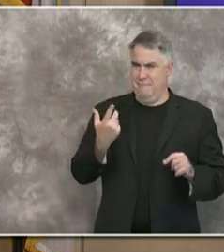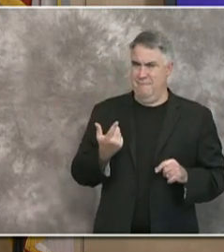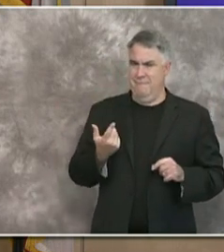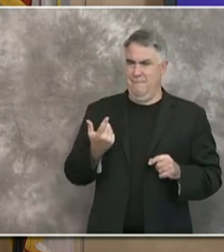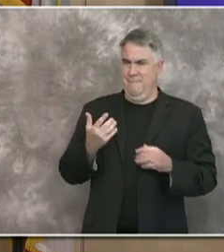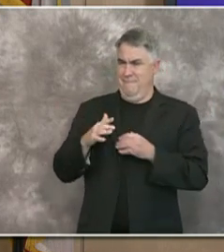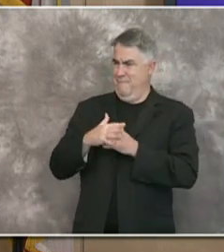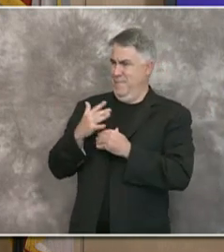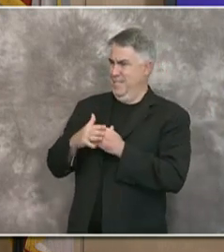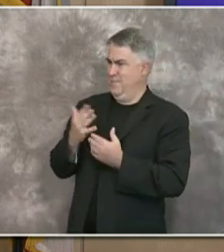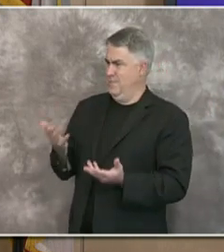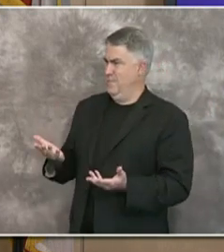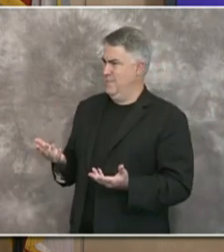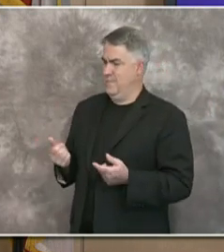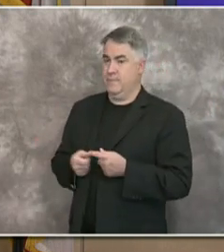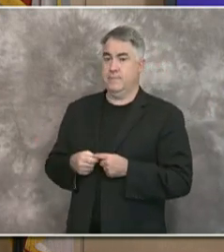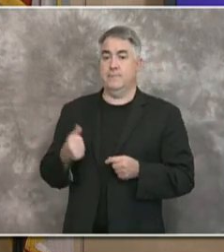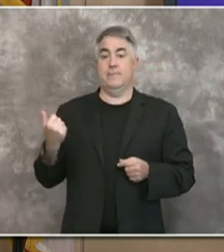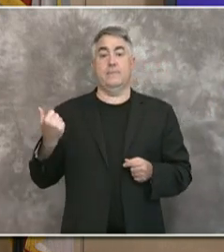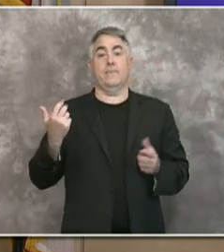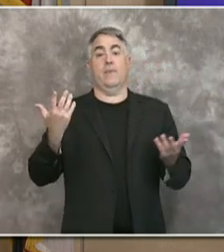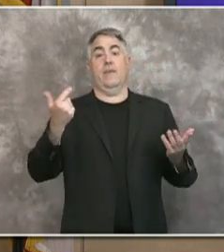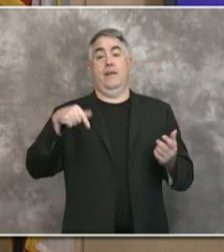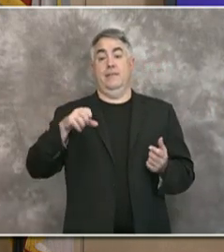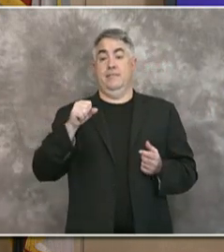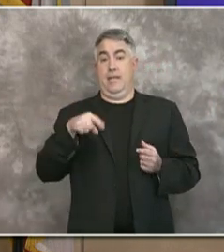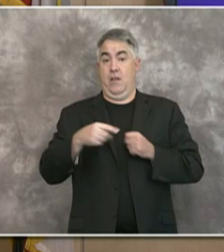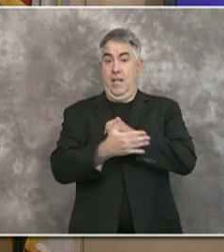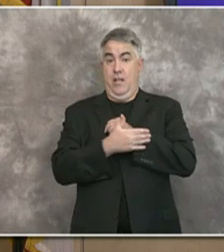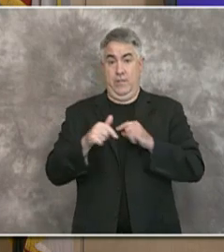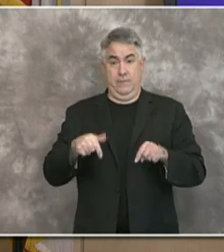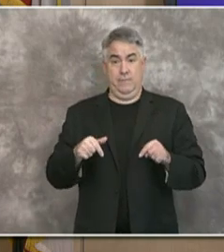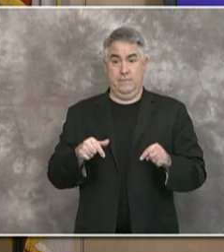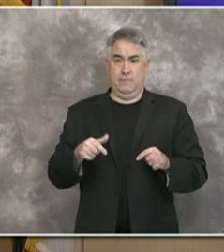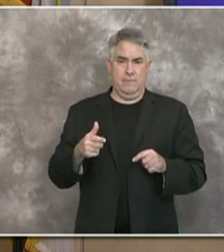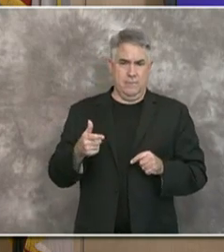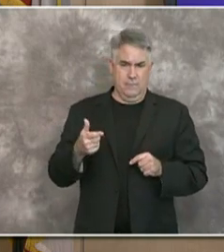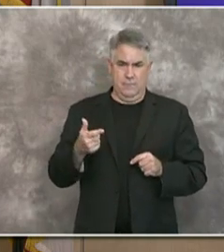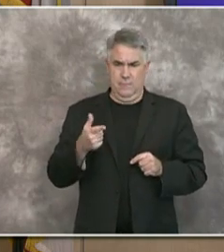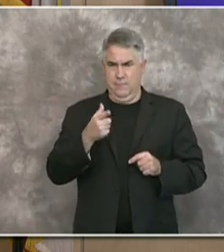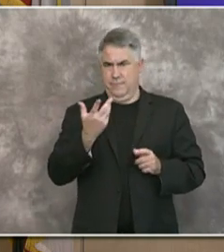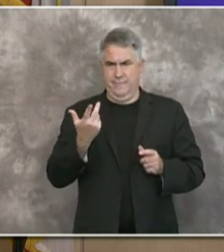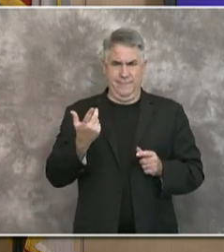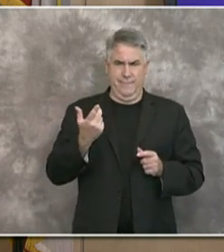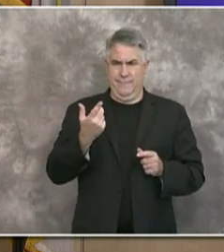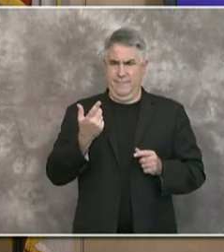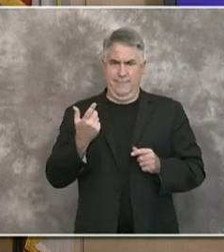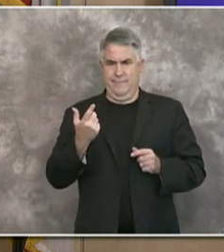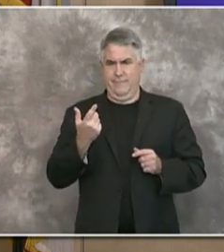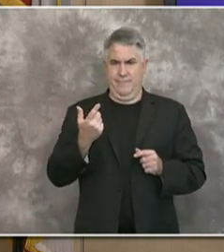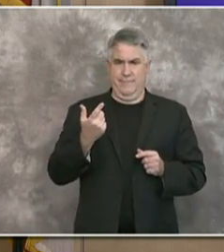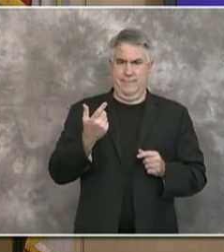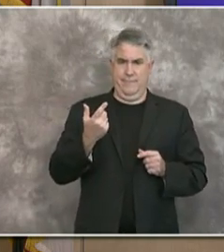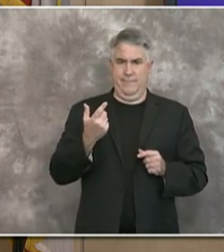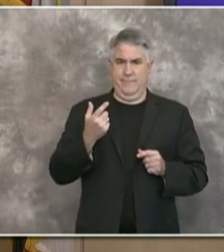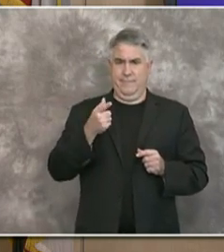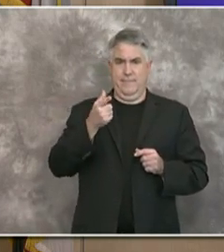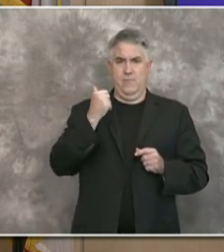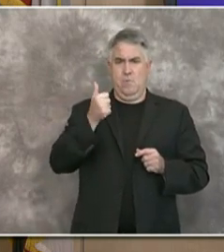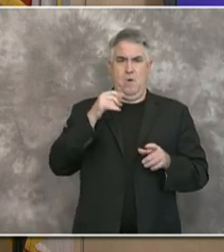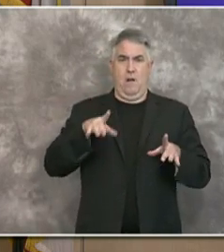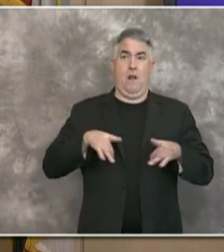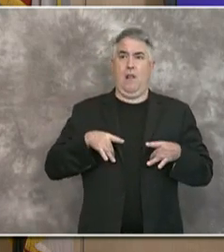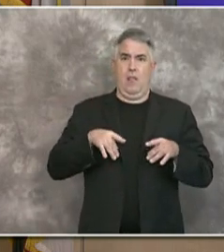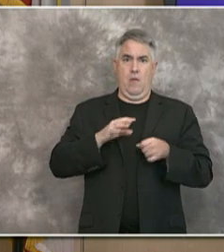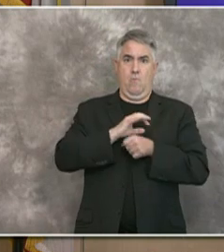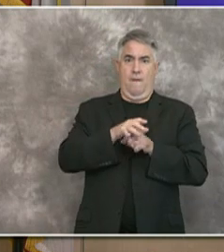in San Diego County, the determination was made that it is unlikely you're going to get spread for folks who are in the water. The reality is you don't get mass groups of